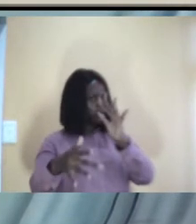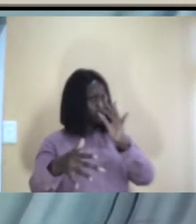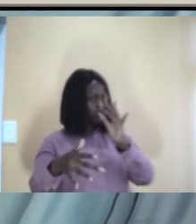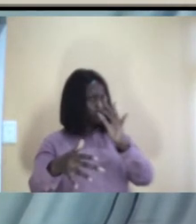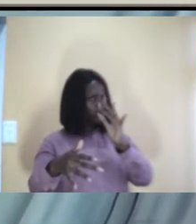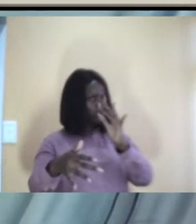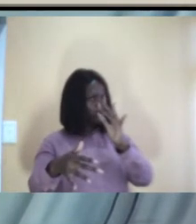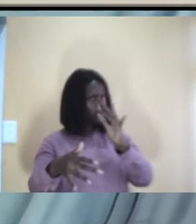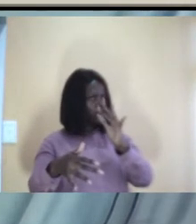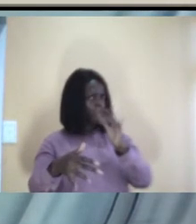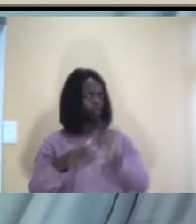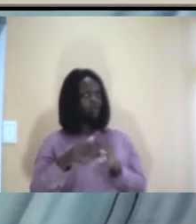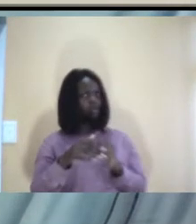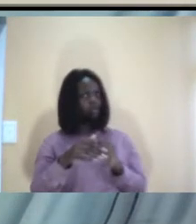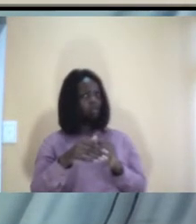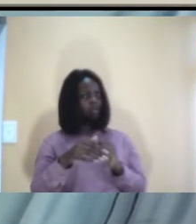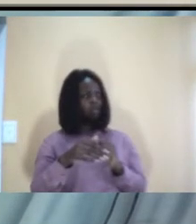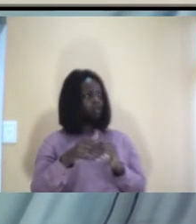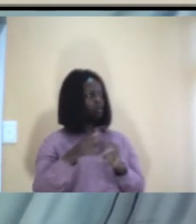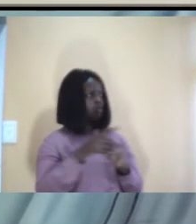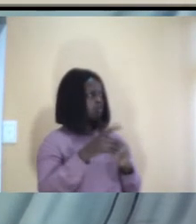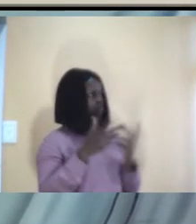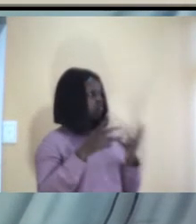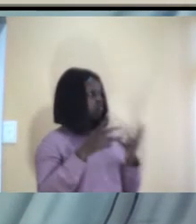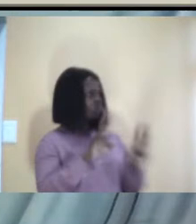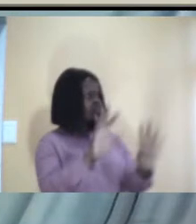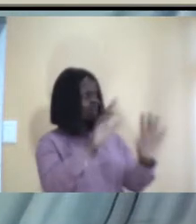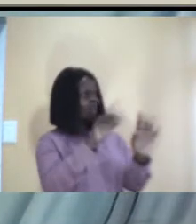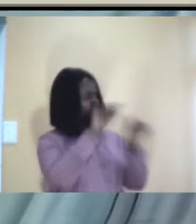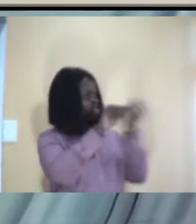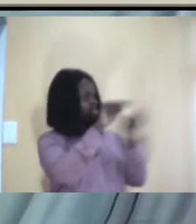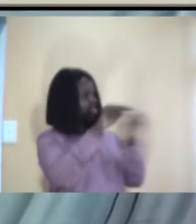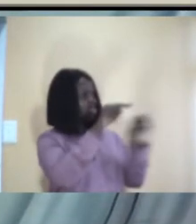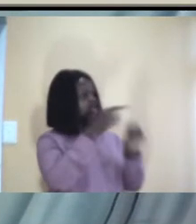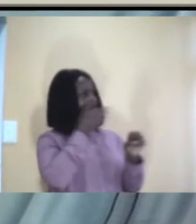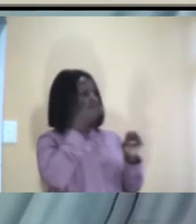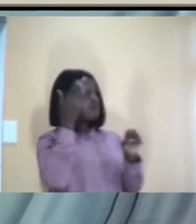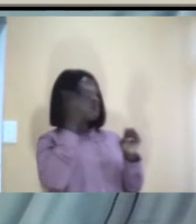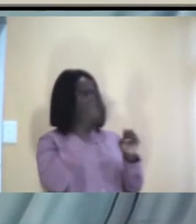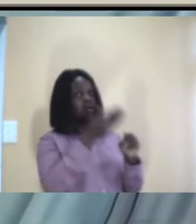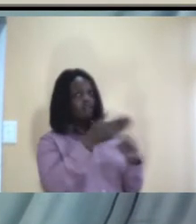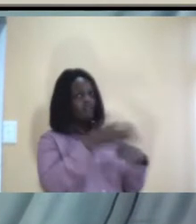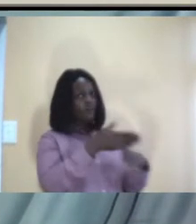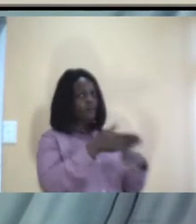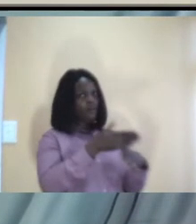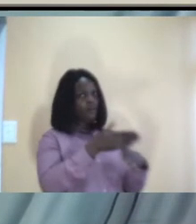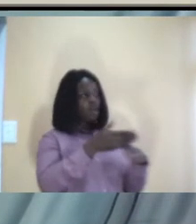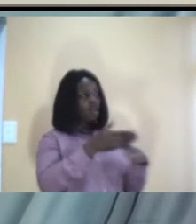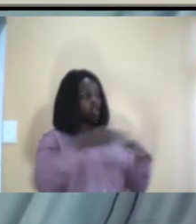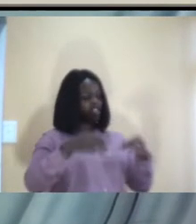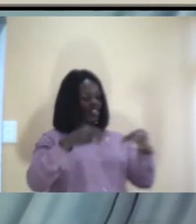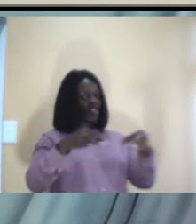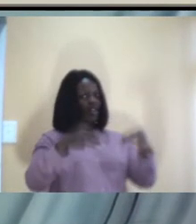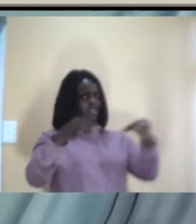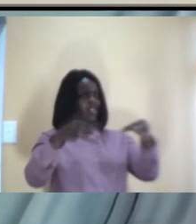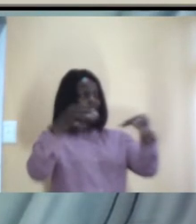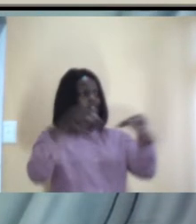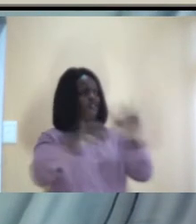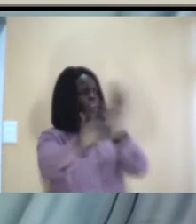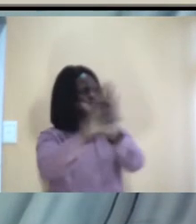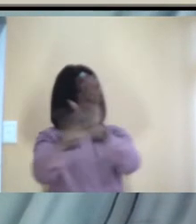depopulation unreasonable, and we condemn this lack of progress. The delay in this identifying